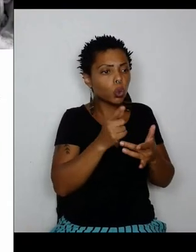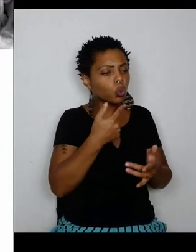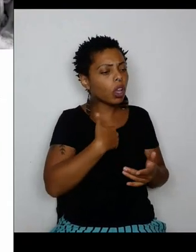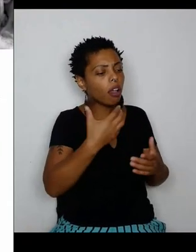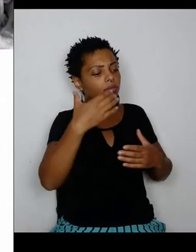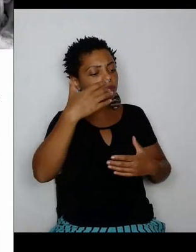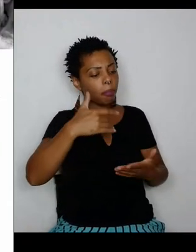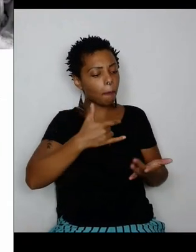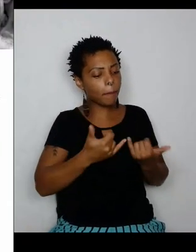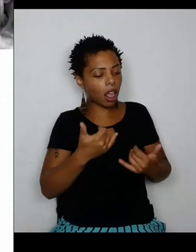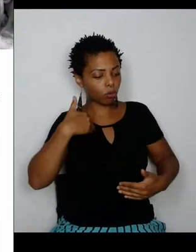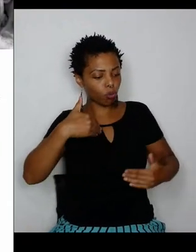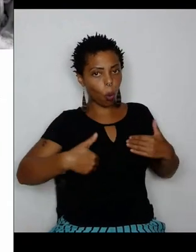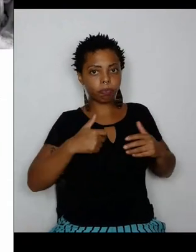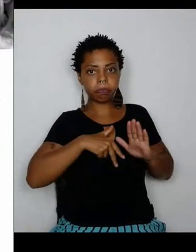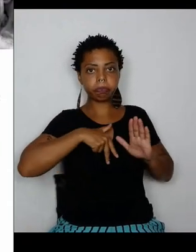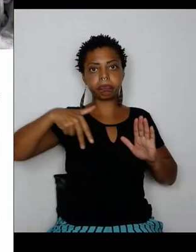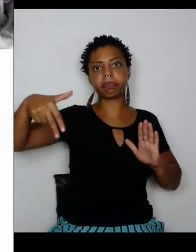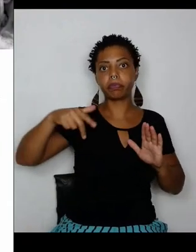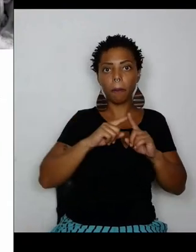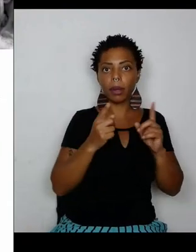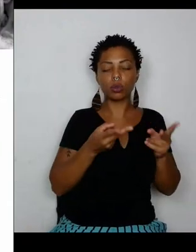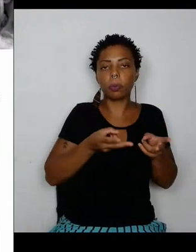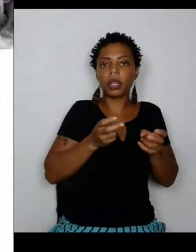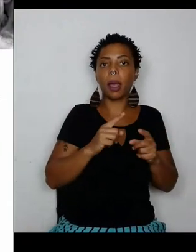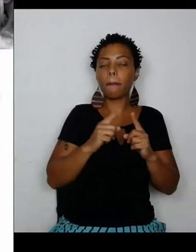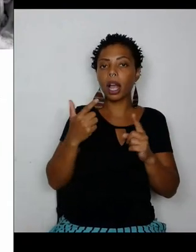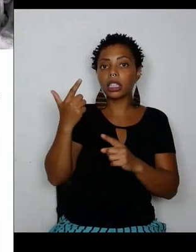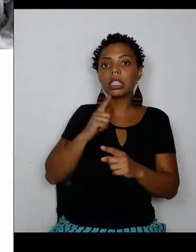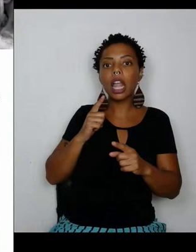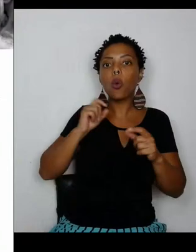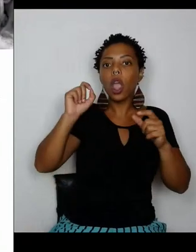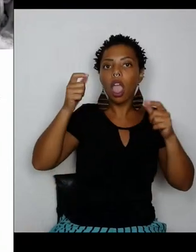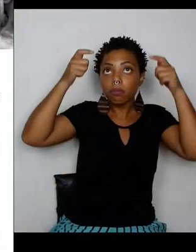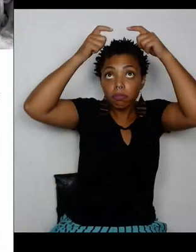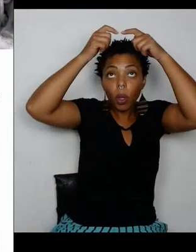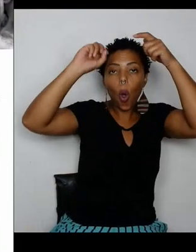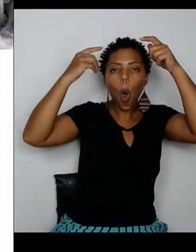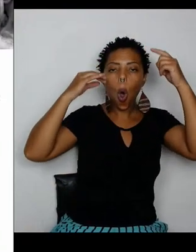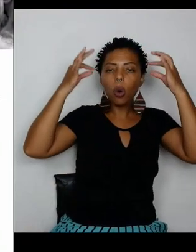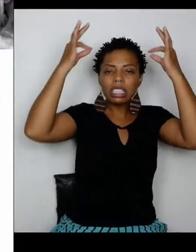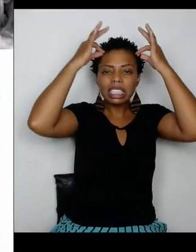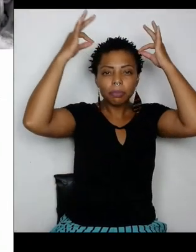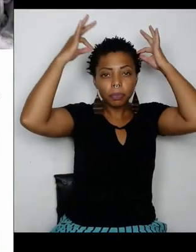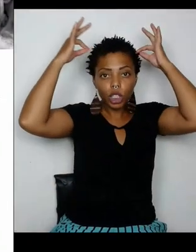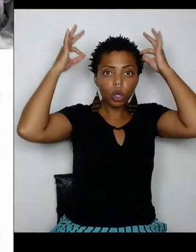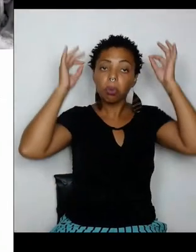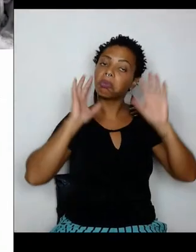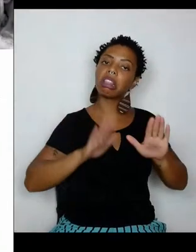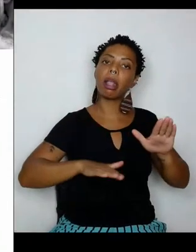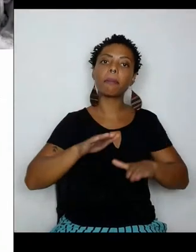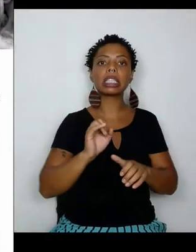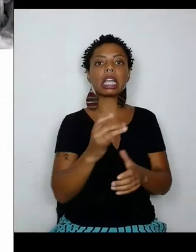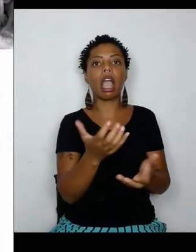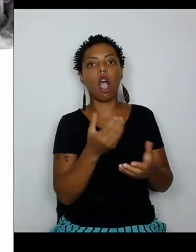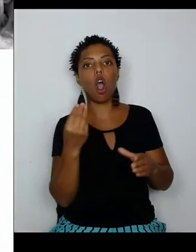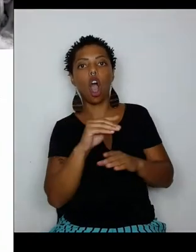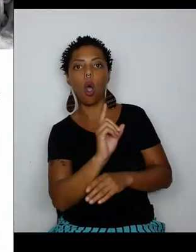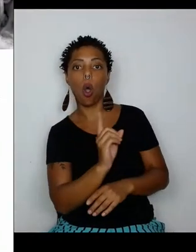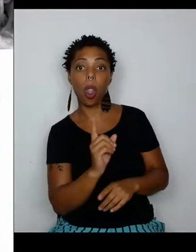were optional in the context of christianity any self-knowledge stems from seeing oneself through god's